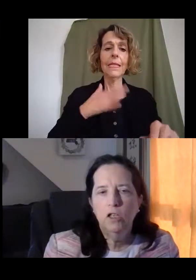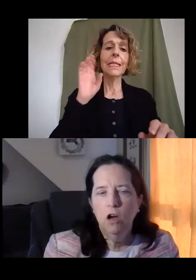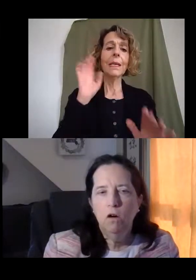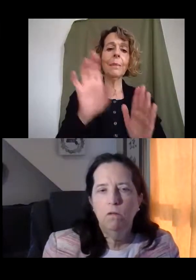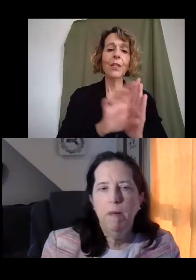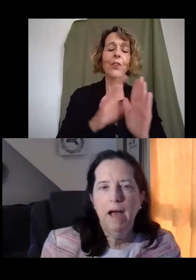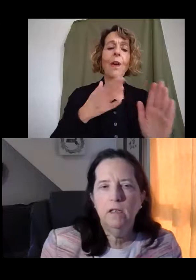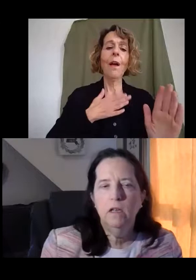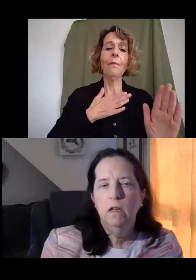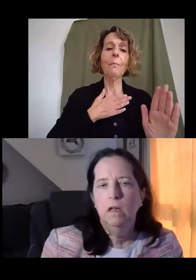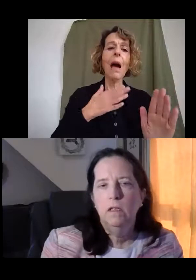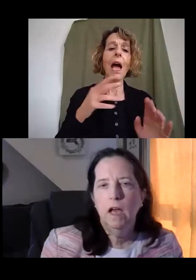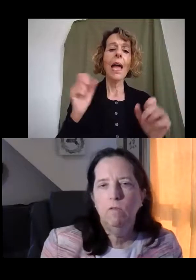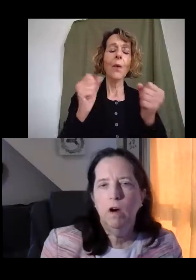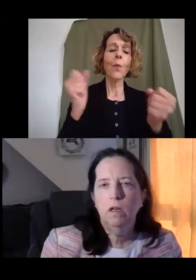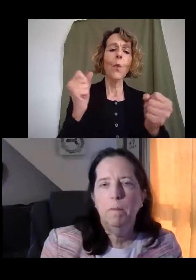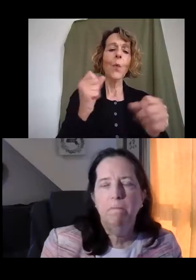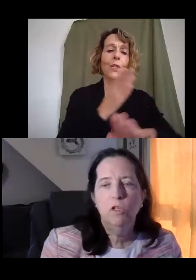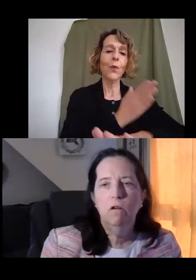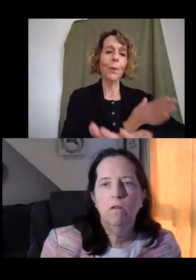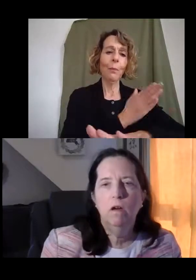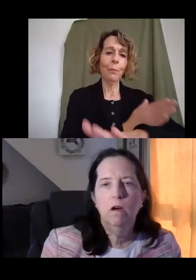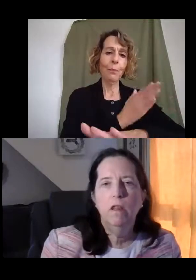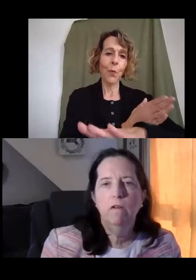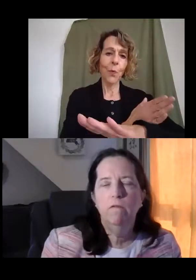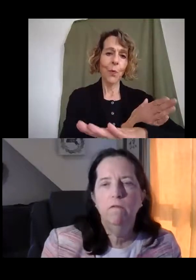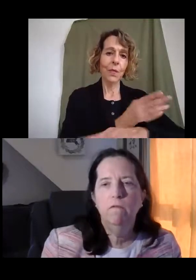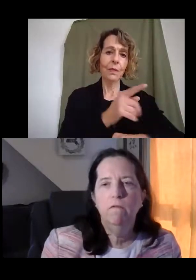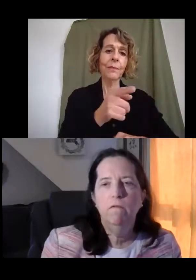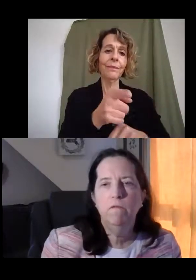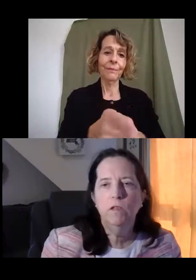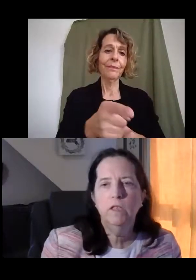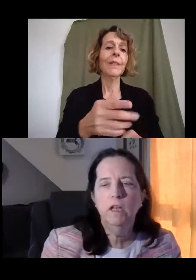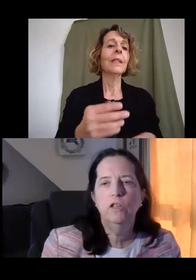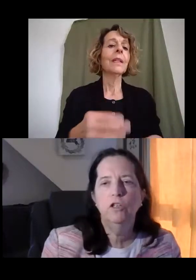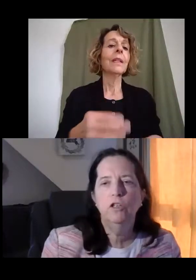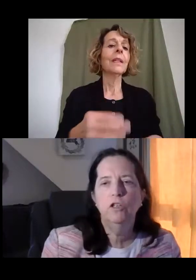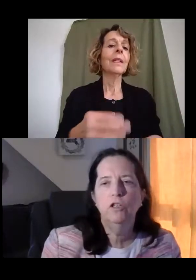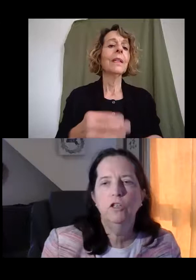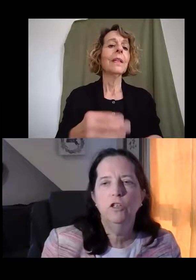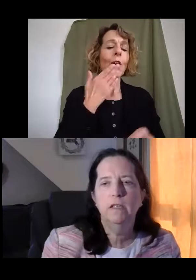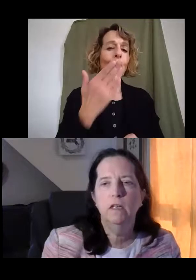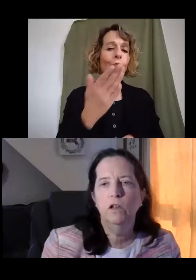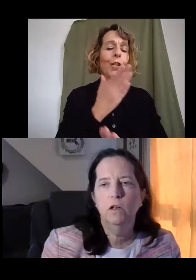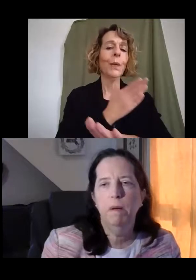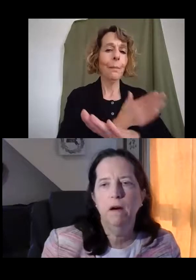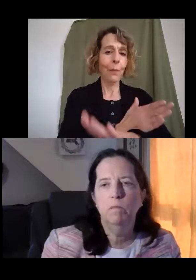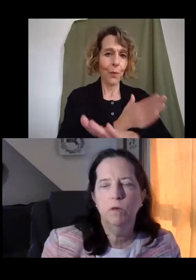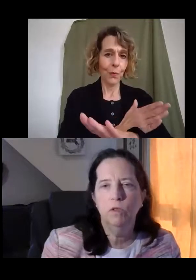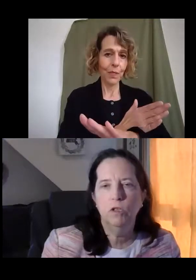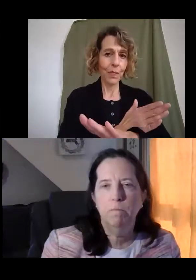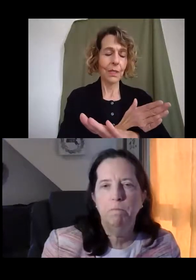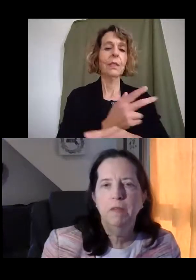on a snow-packed sidewalk. So the first thing is to do is invest in a good